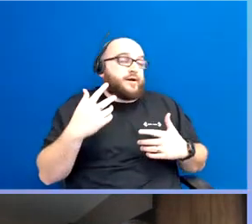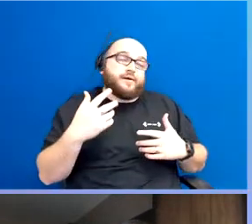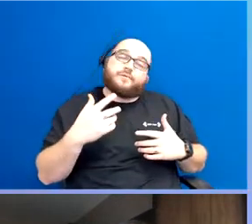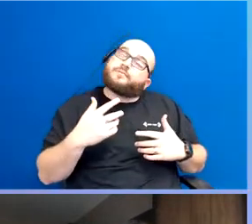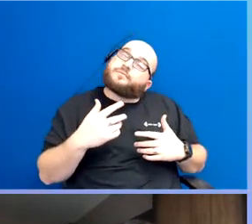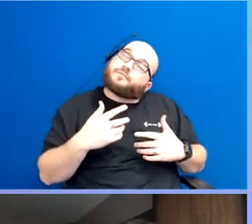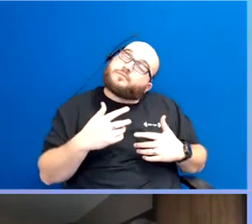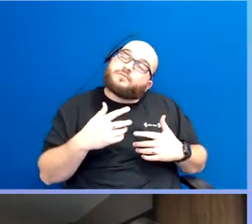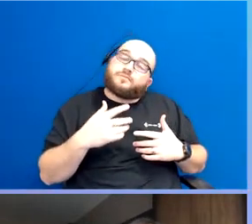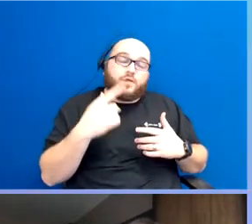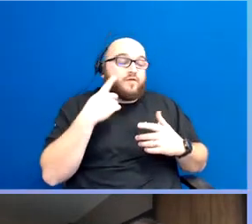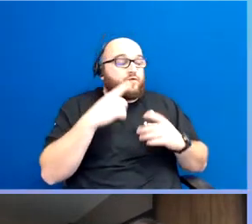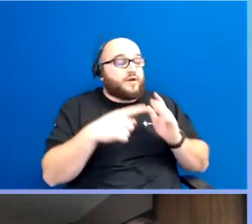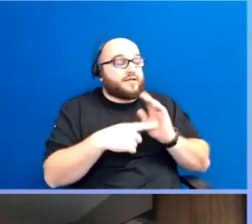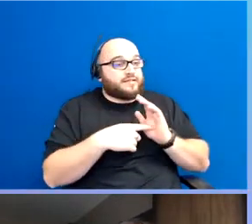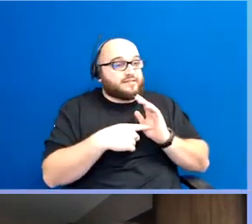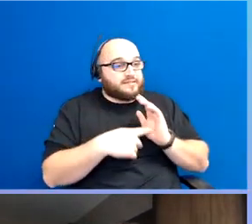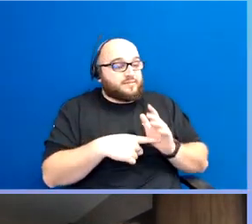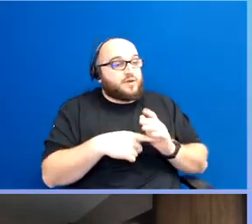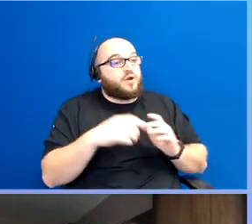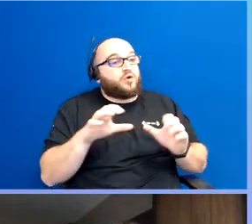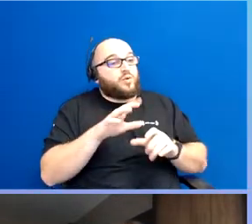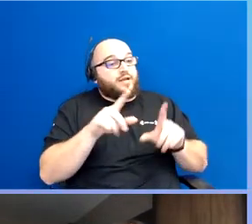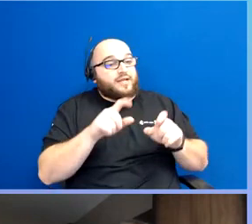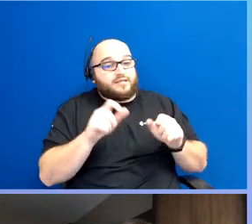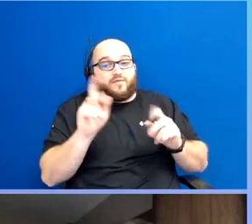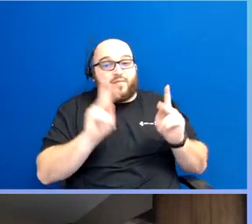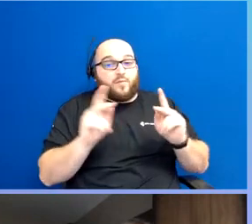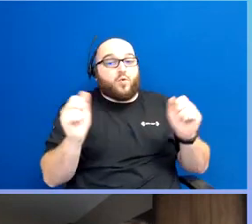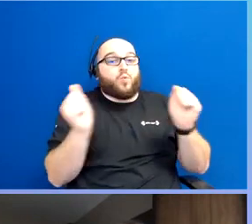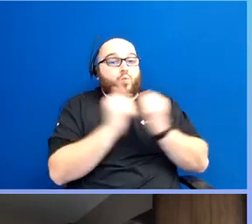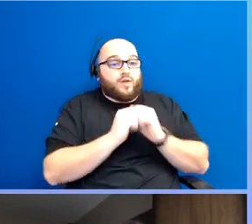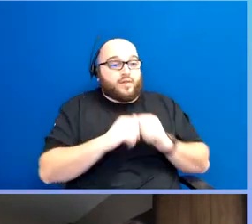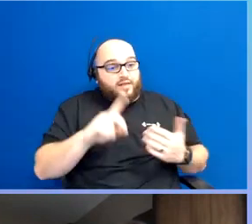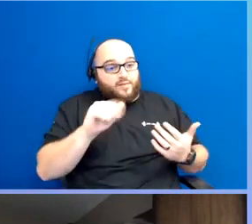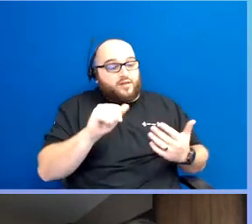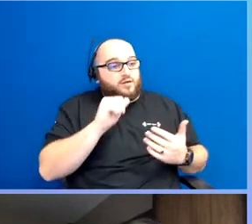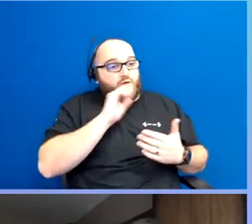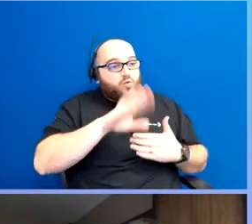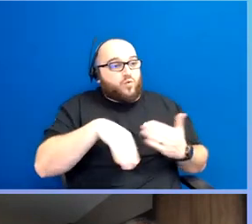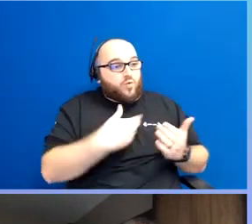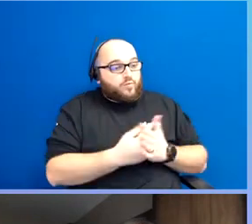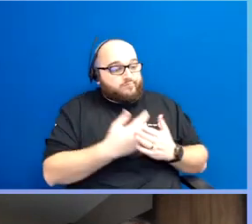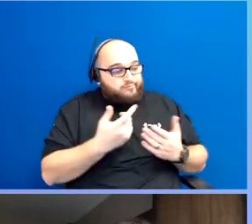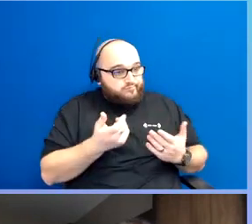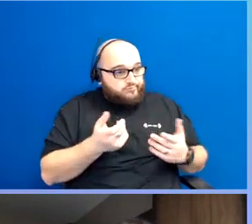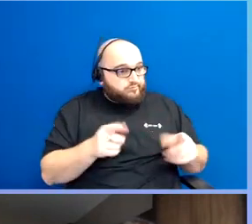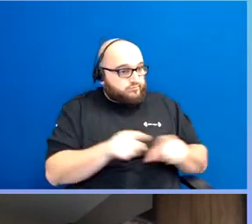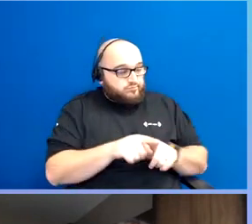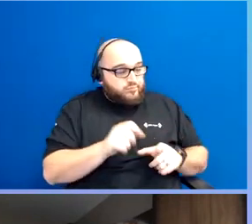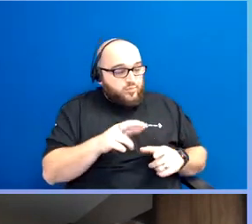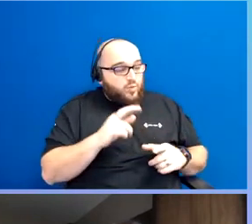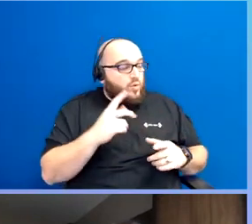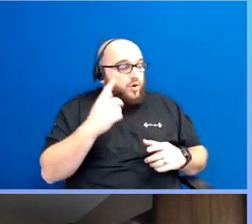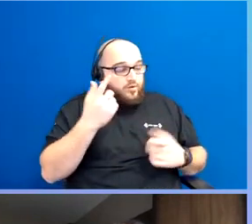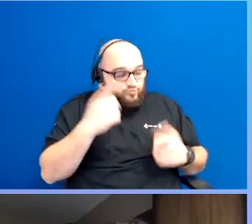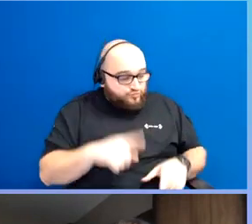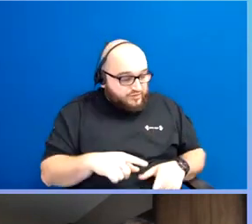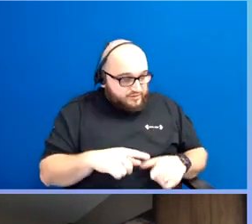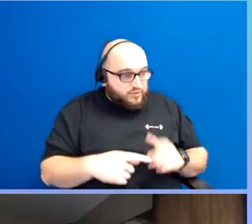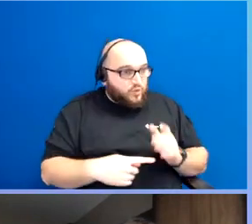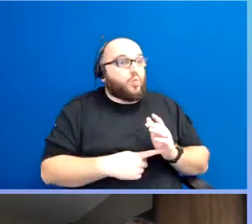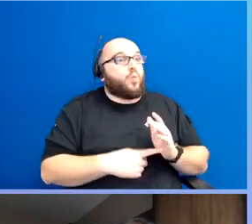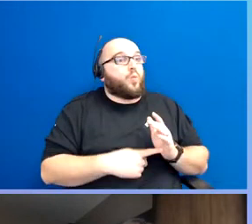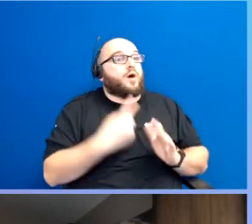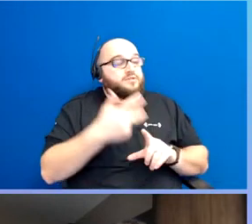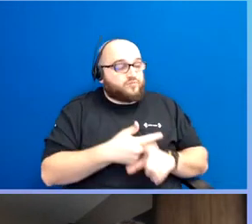for example, conducting testing with people with disabilities on all new product releases or once every quarter. That's an